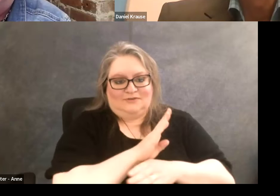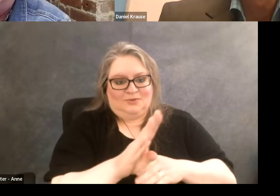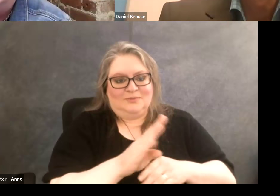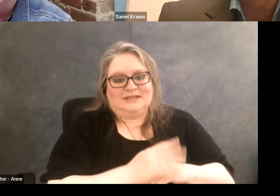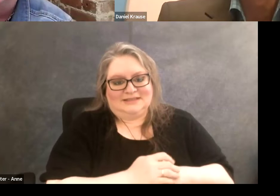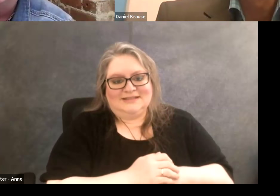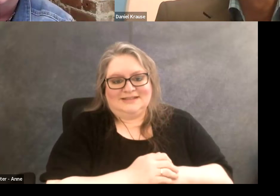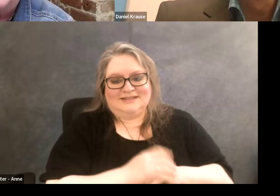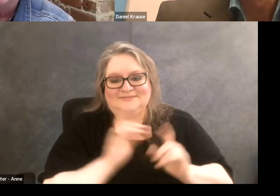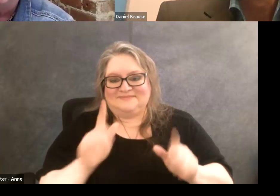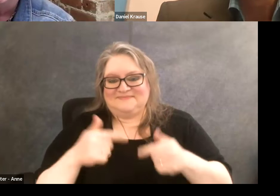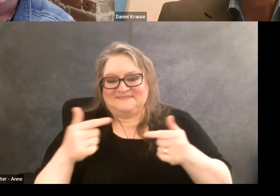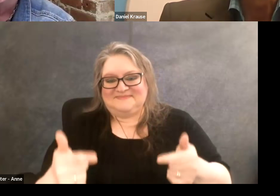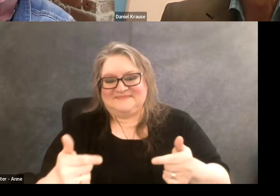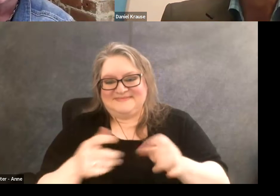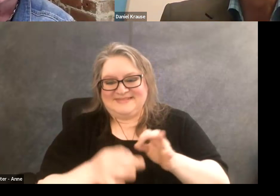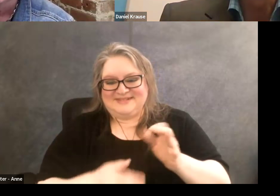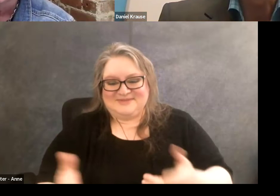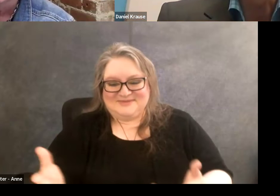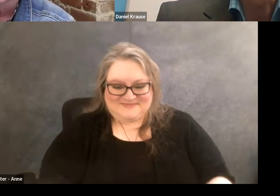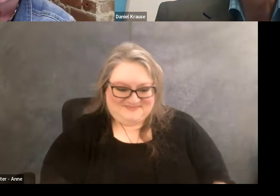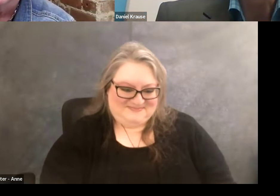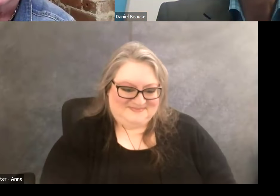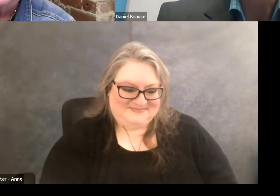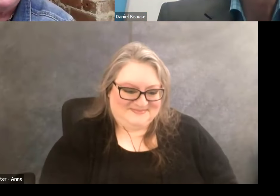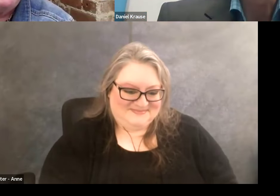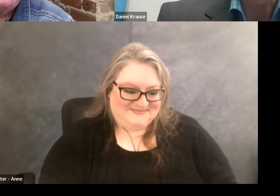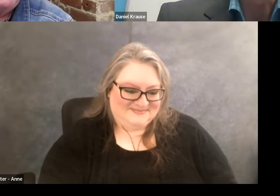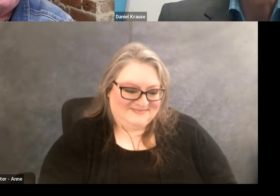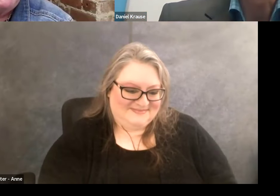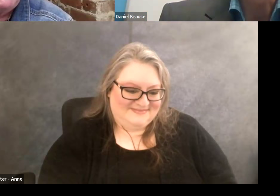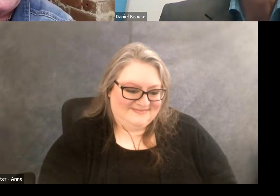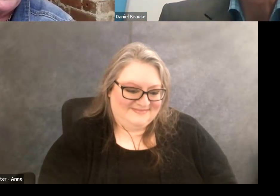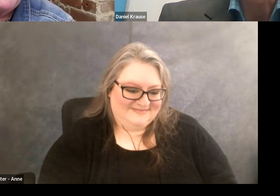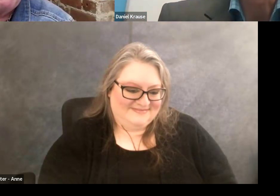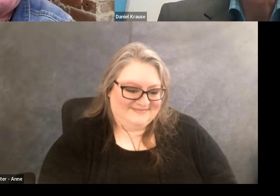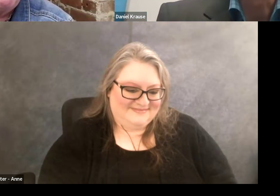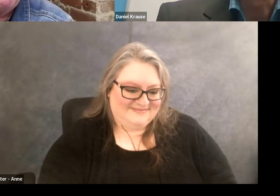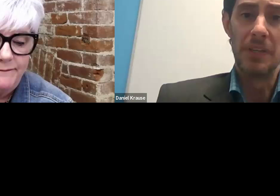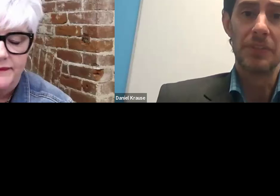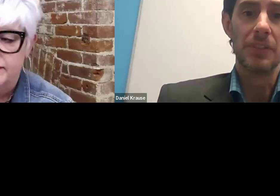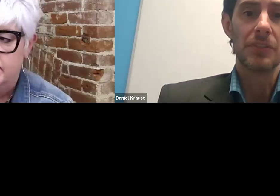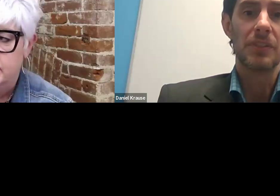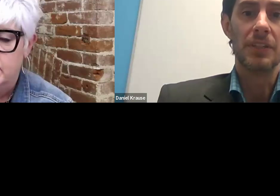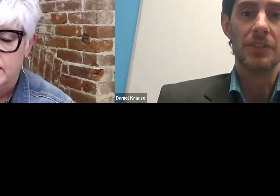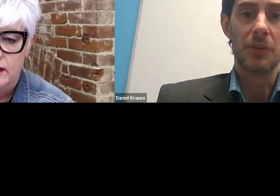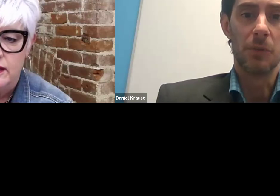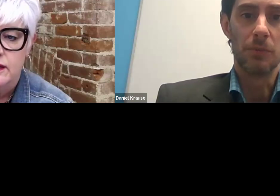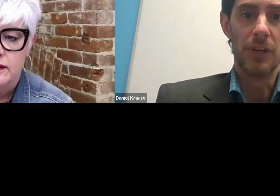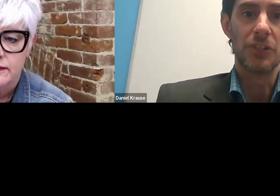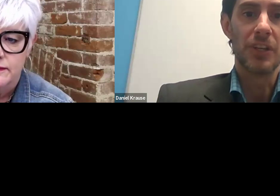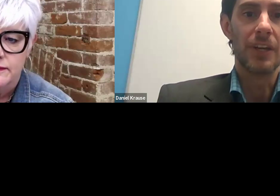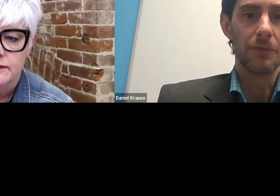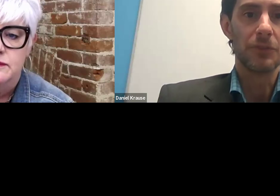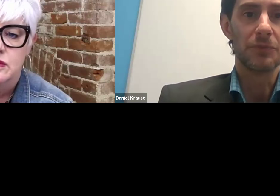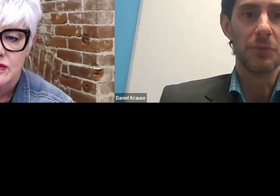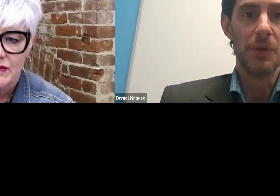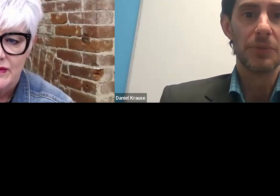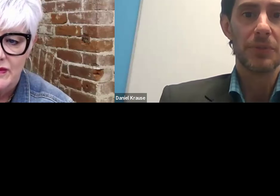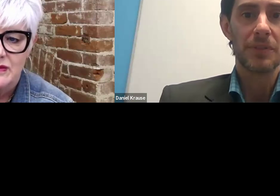future. So, yeah. And to follow on with that, if you have your incomes going into your business inside a